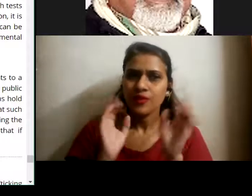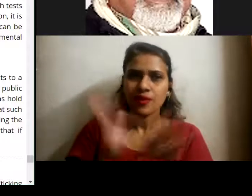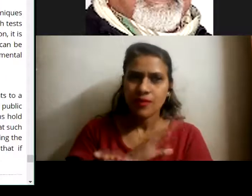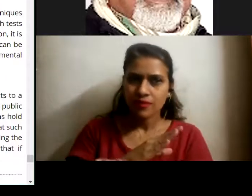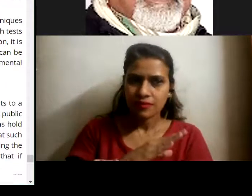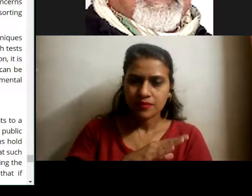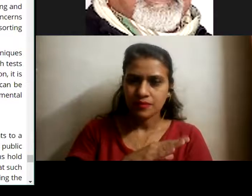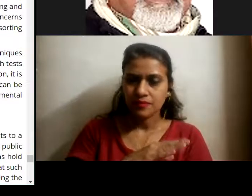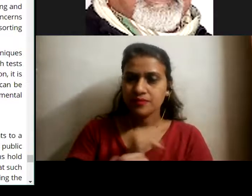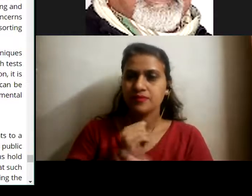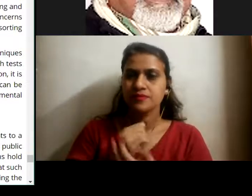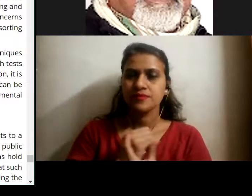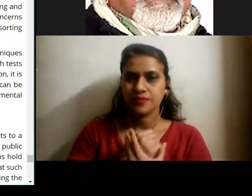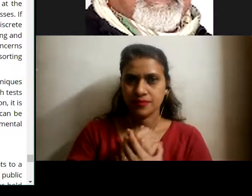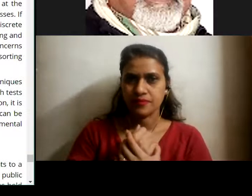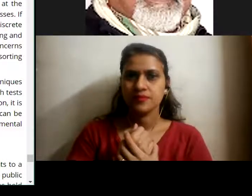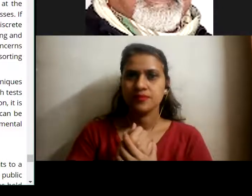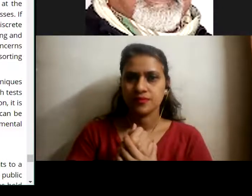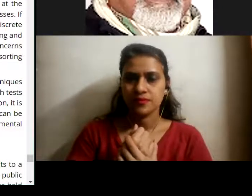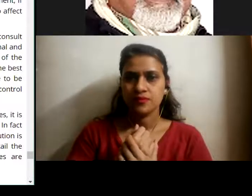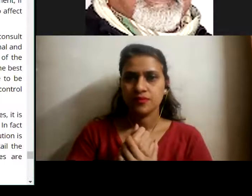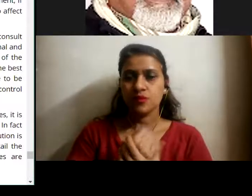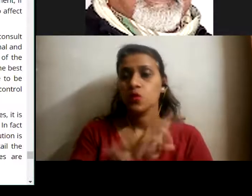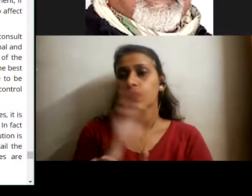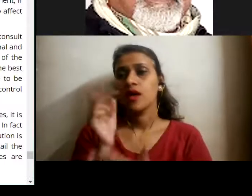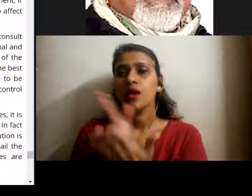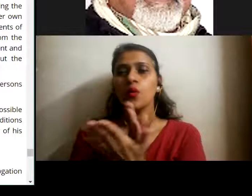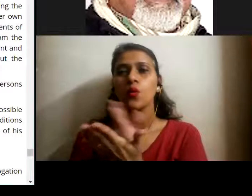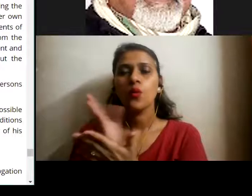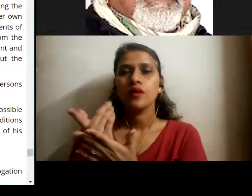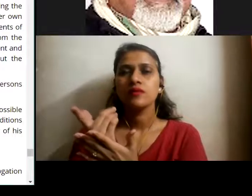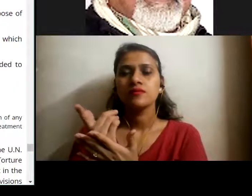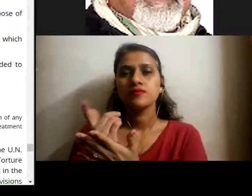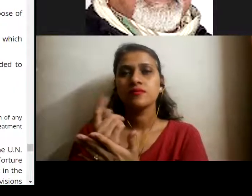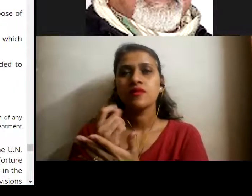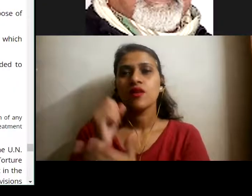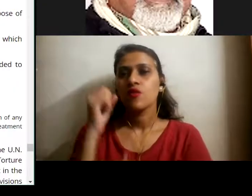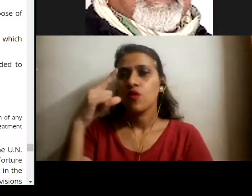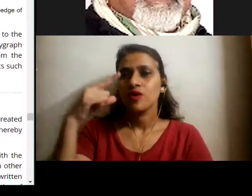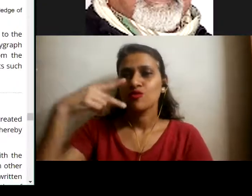F, let's go and see the first few paragraphs